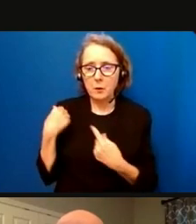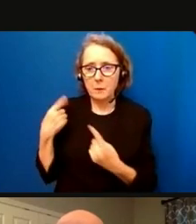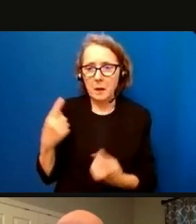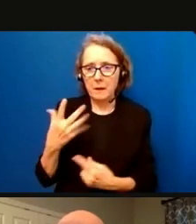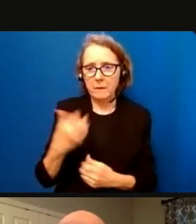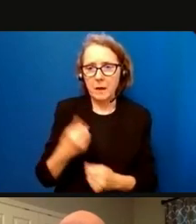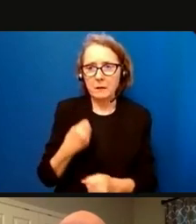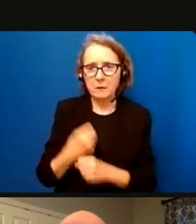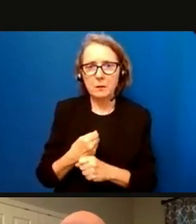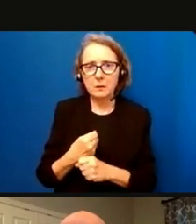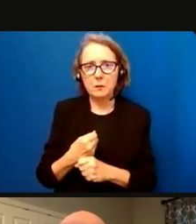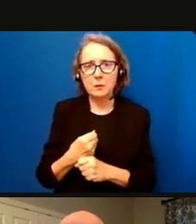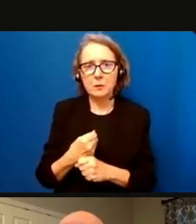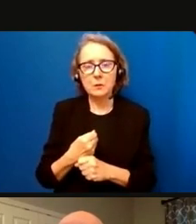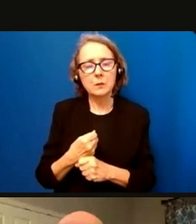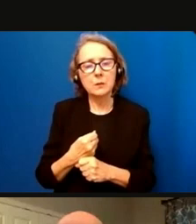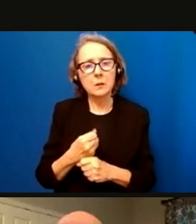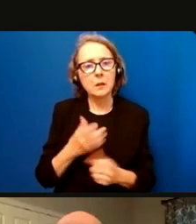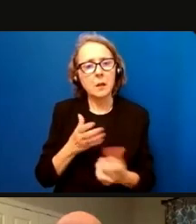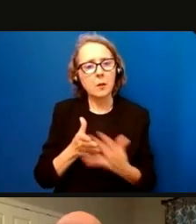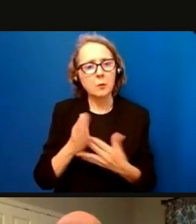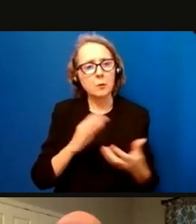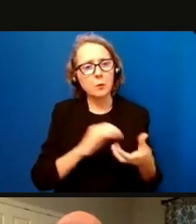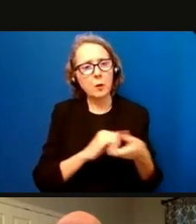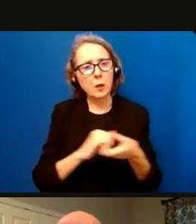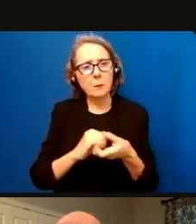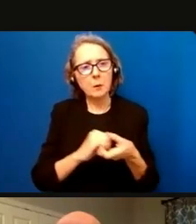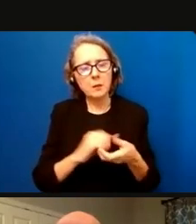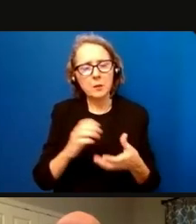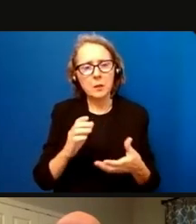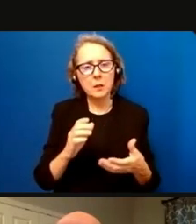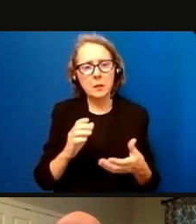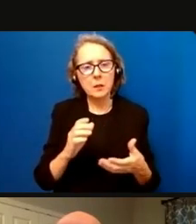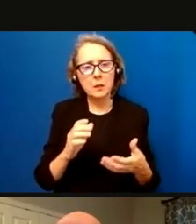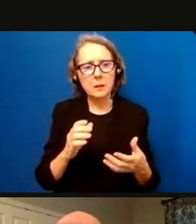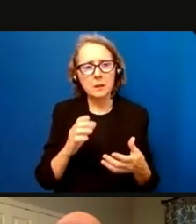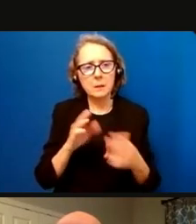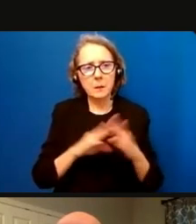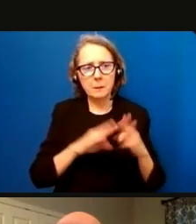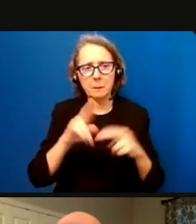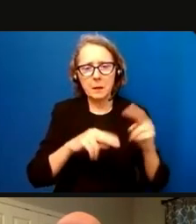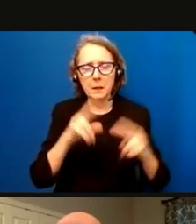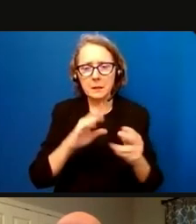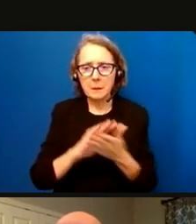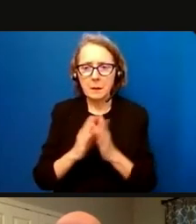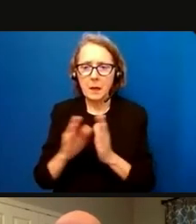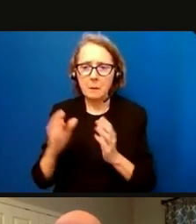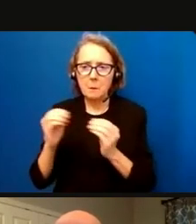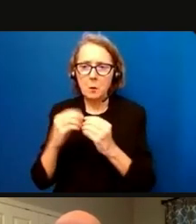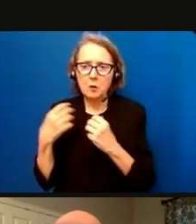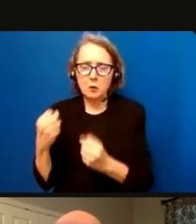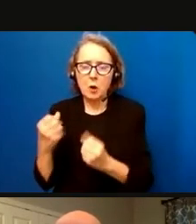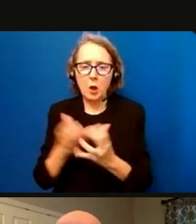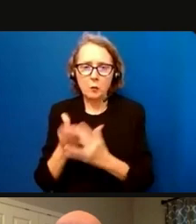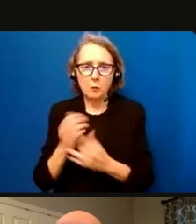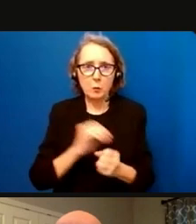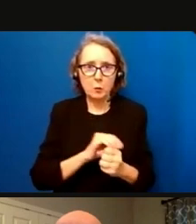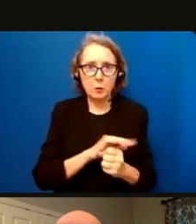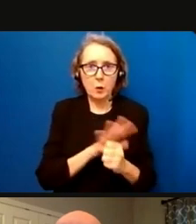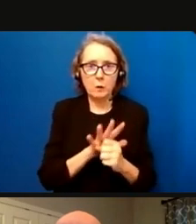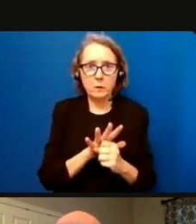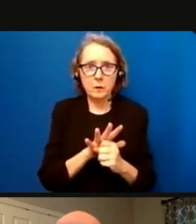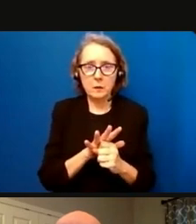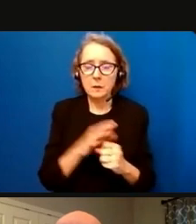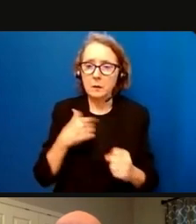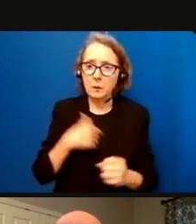5 years. Through the collaboration and partnerships that have been built and even became stronger through COVID times, we are seeing